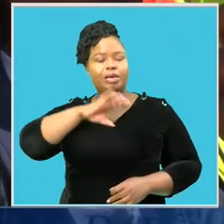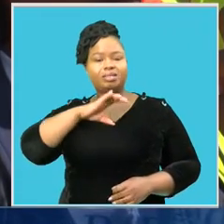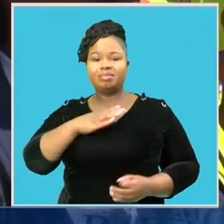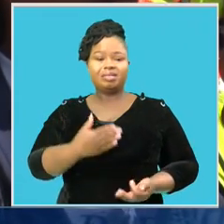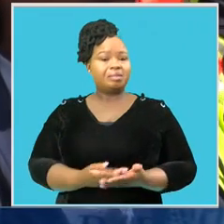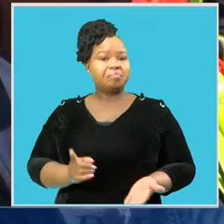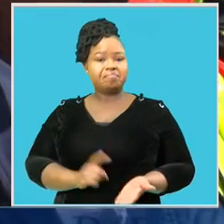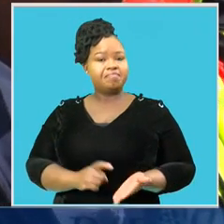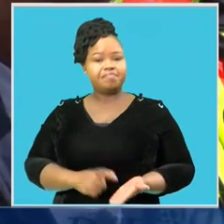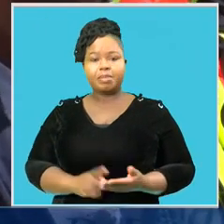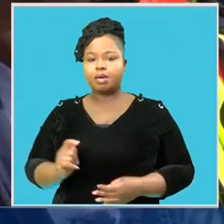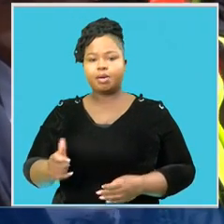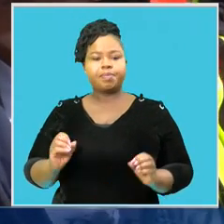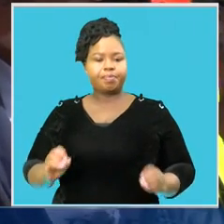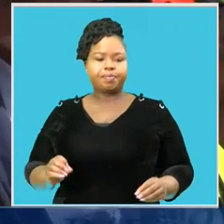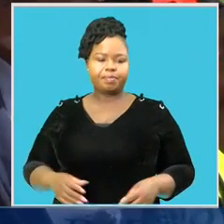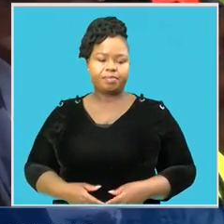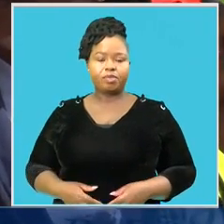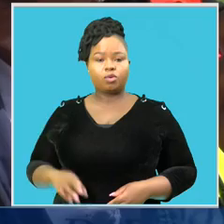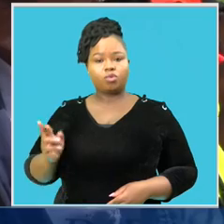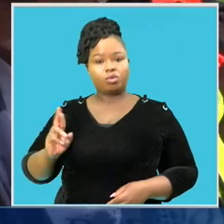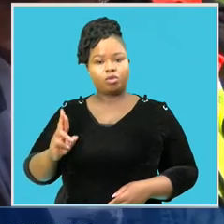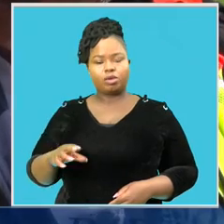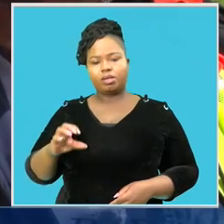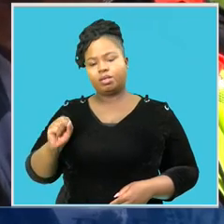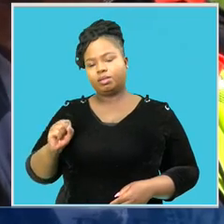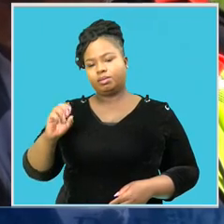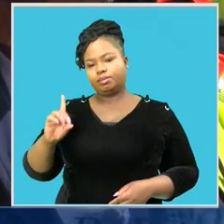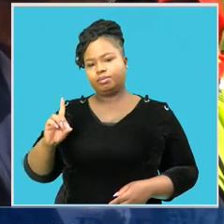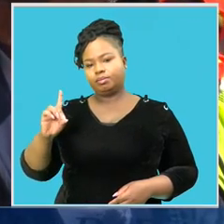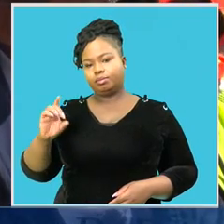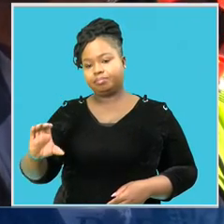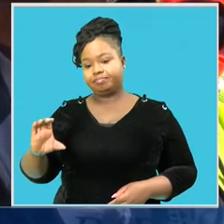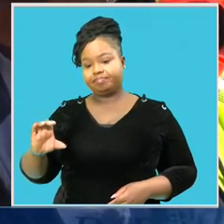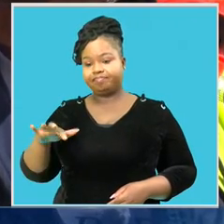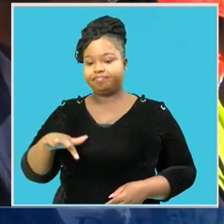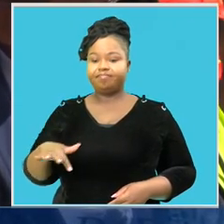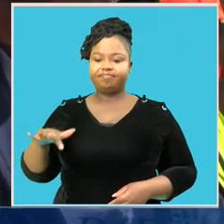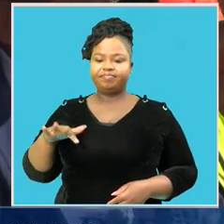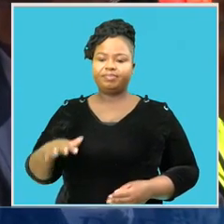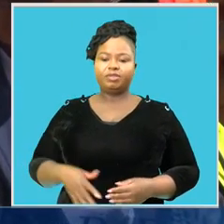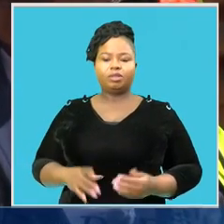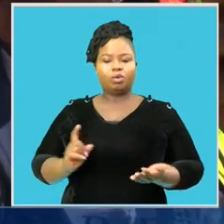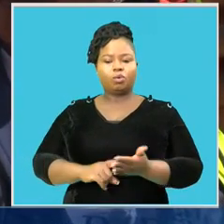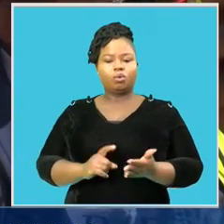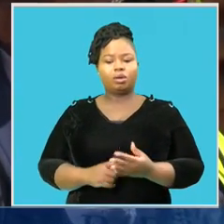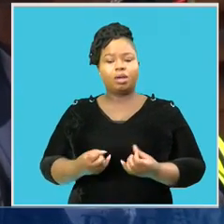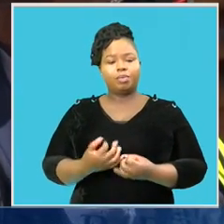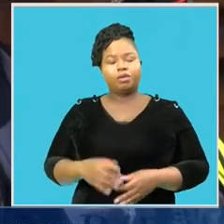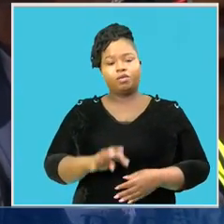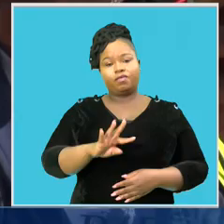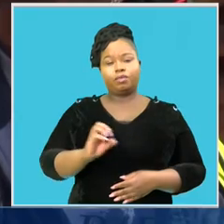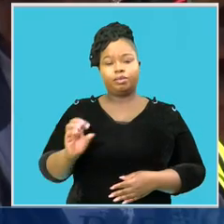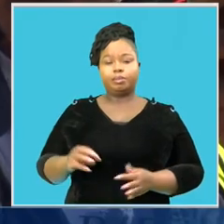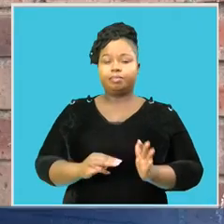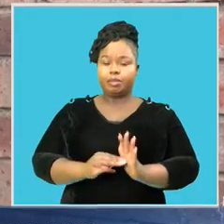are owing us. I'll talk about the Roodepoort SDC in general. They are owing us 400 million, of